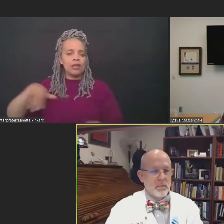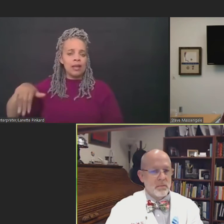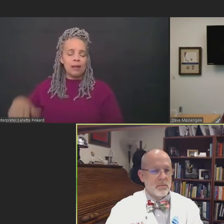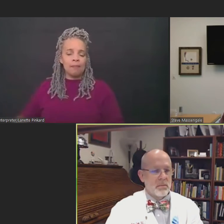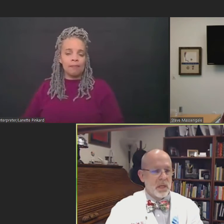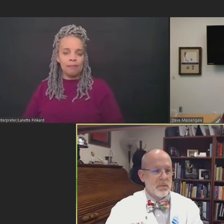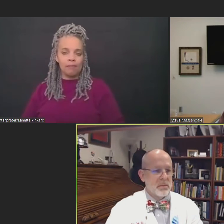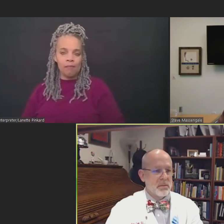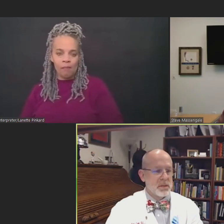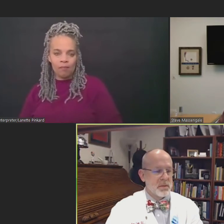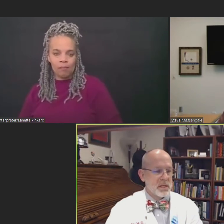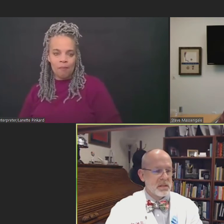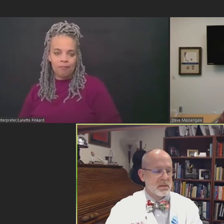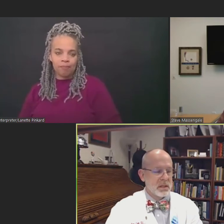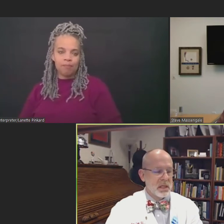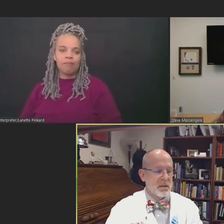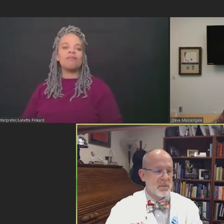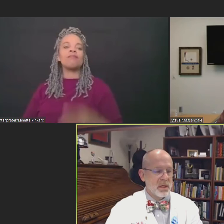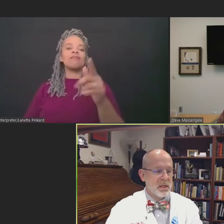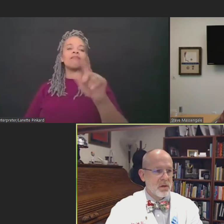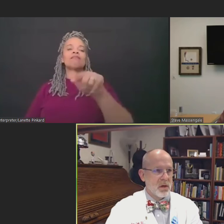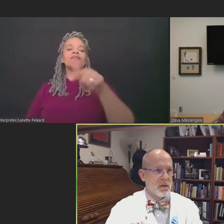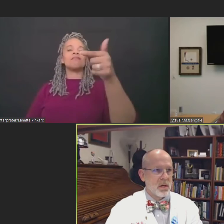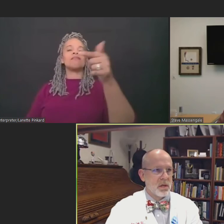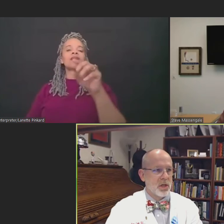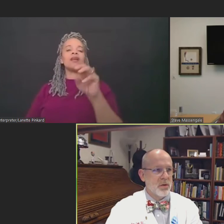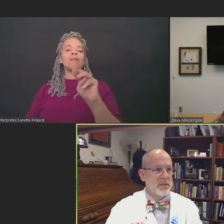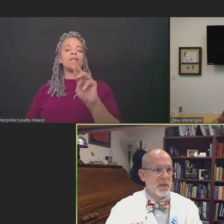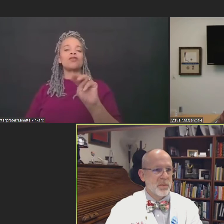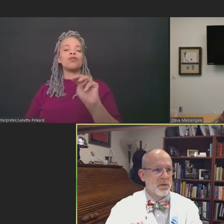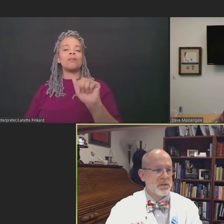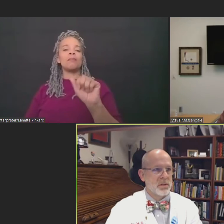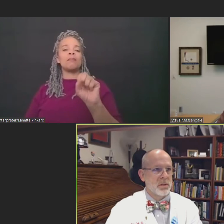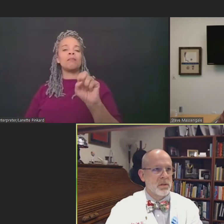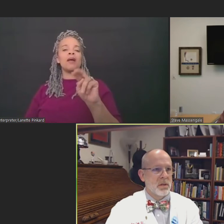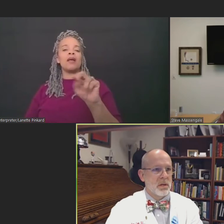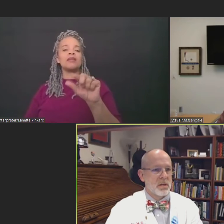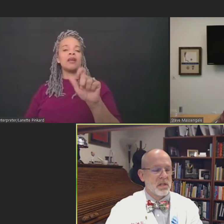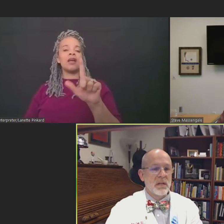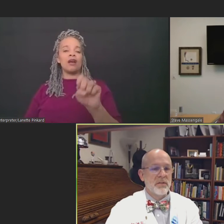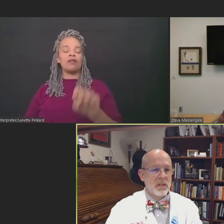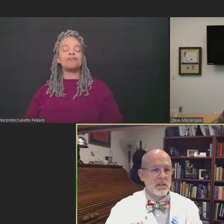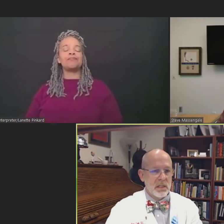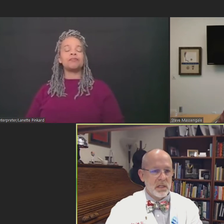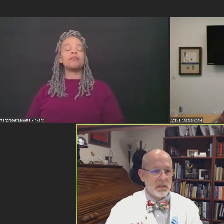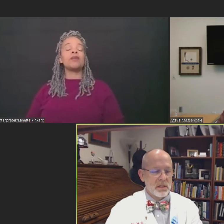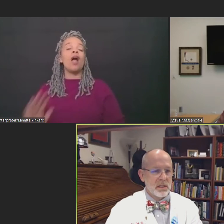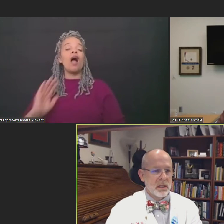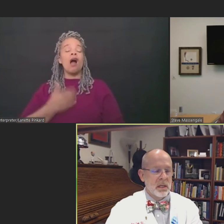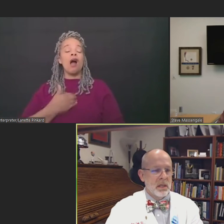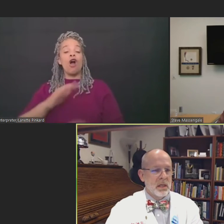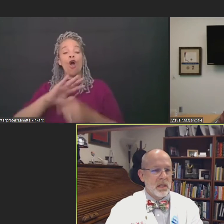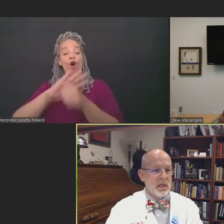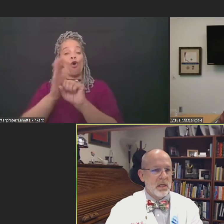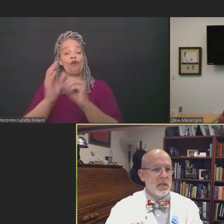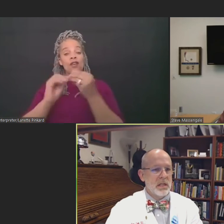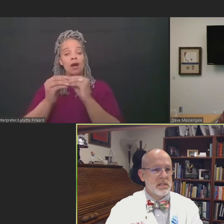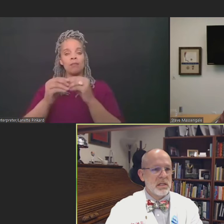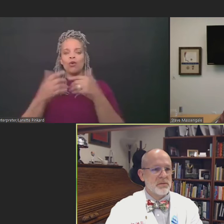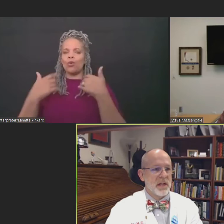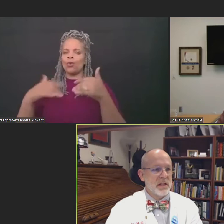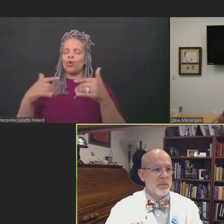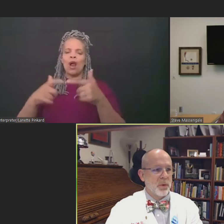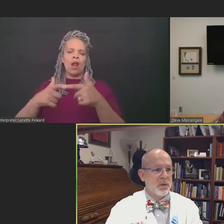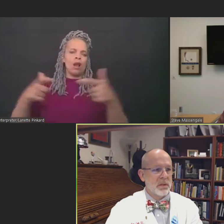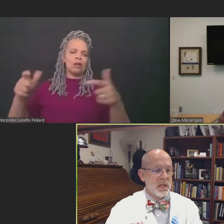And maybe Mr. Massingill can help, but our COVID numbers are significantly decreasing. And